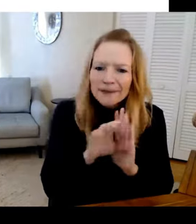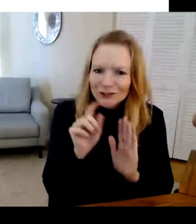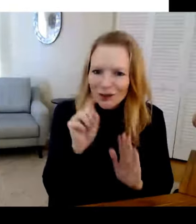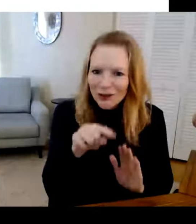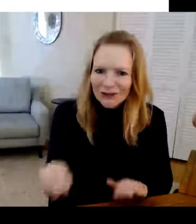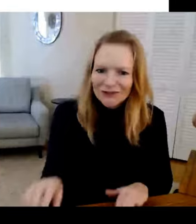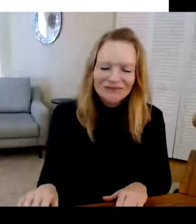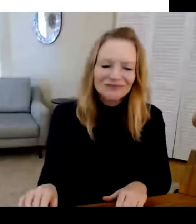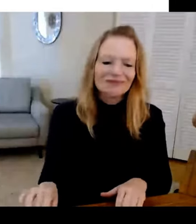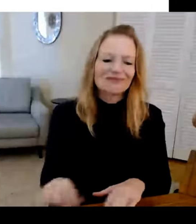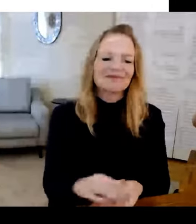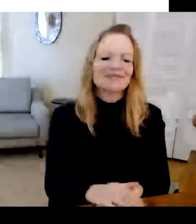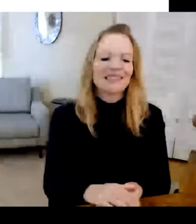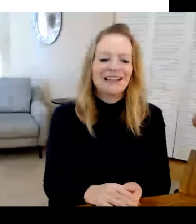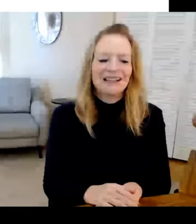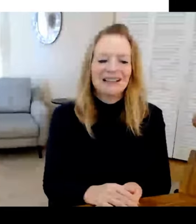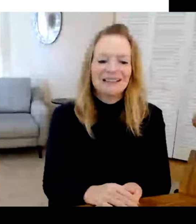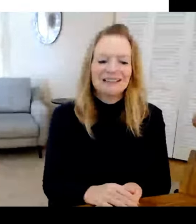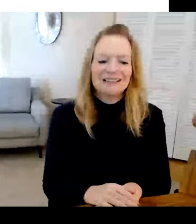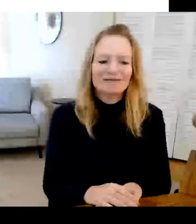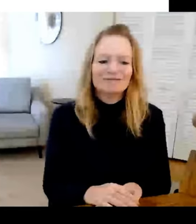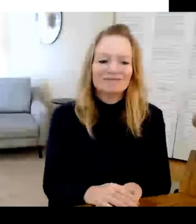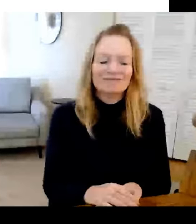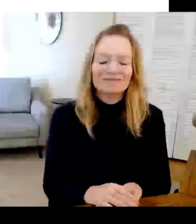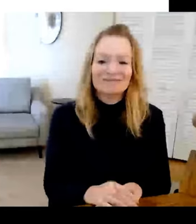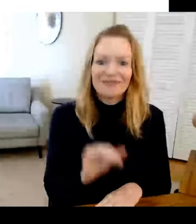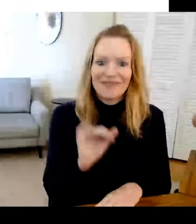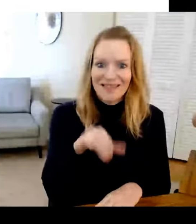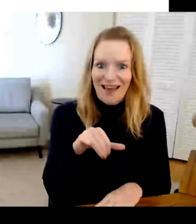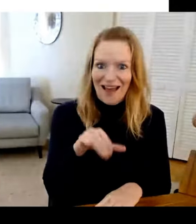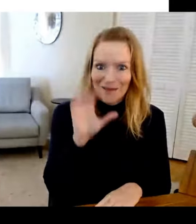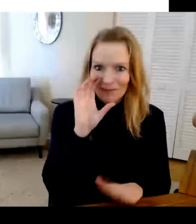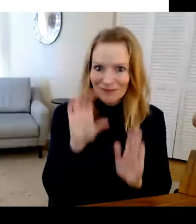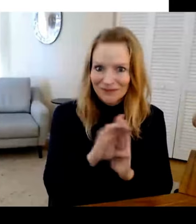So whose brain is this a picture of?